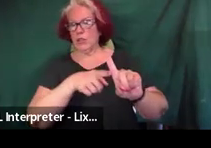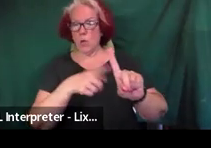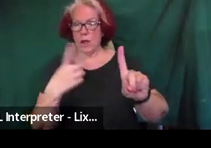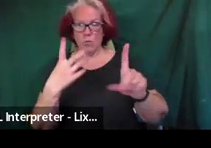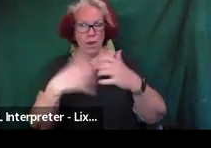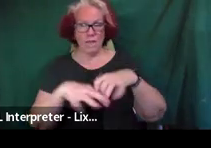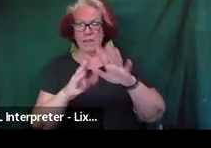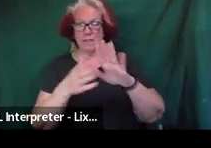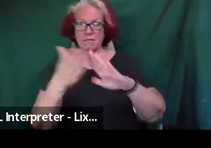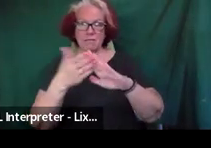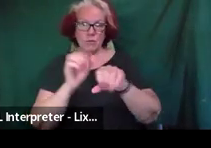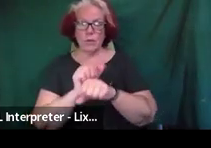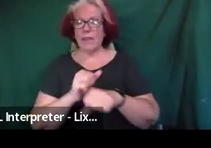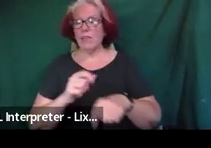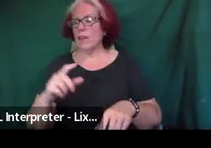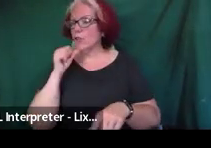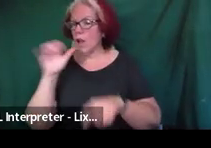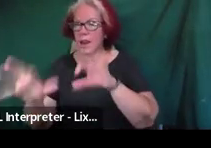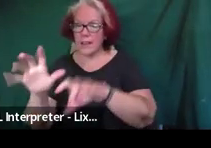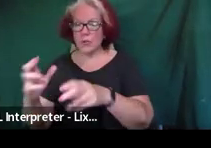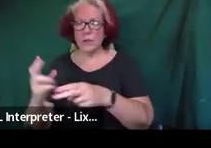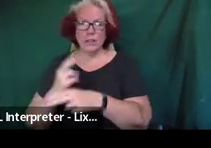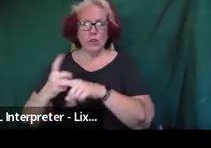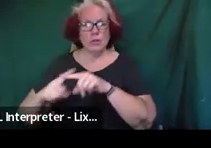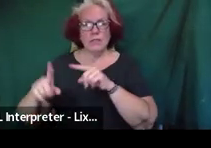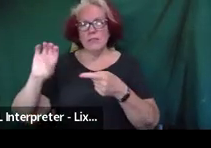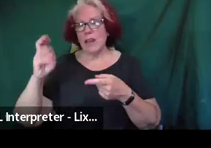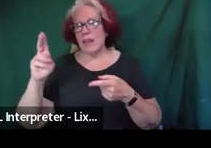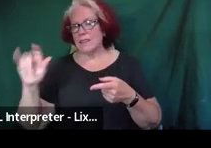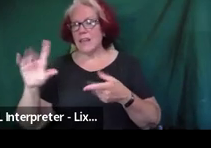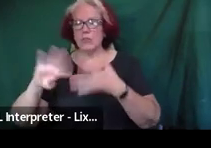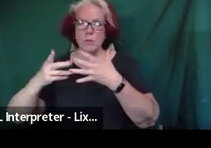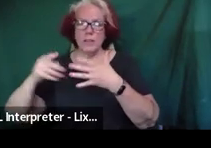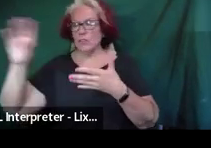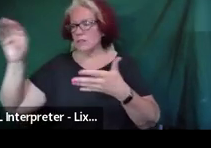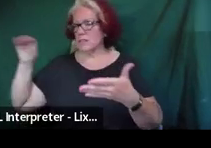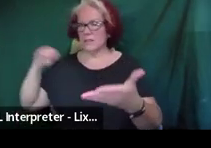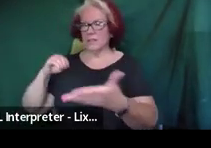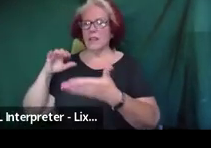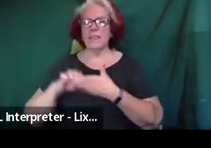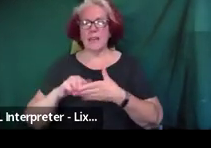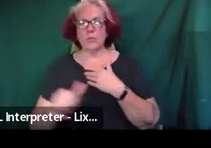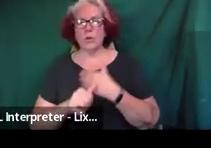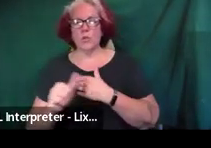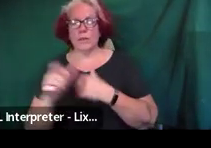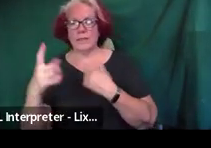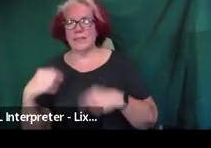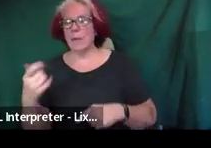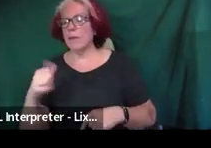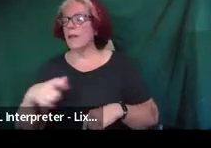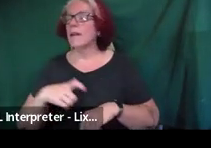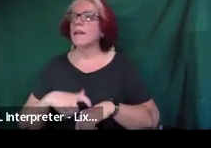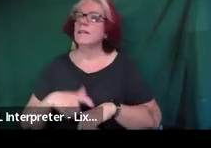not, you know, entering and using different Excel spreadsheets. So that's really where that risk is coming. Anytime that you